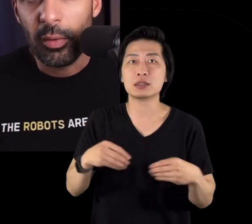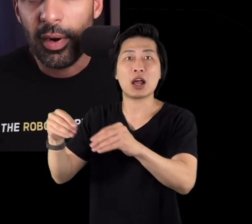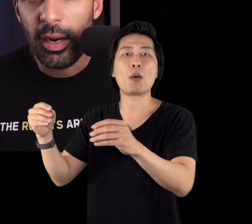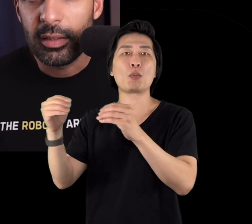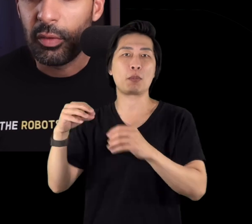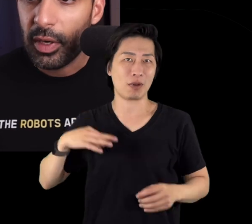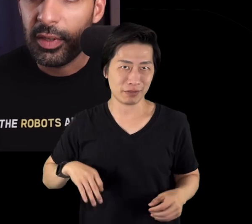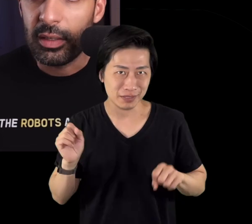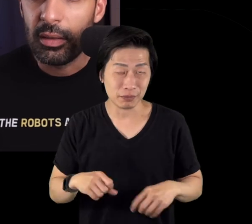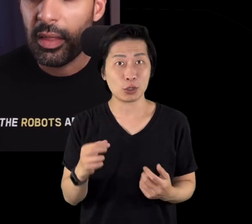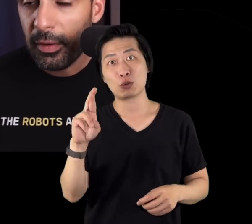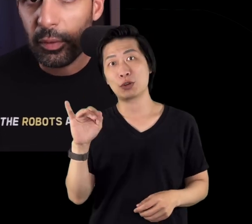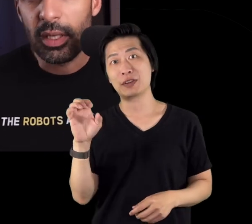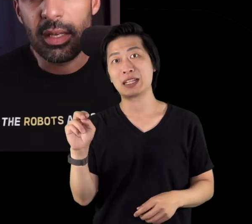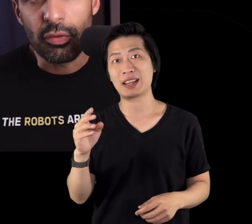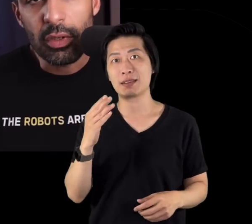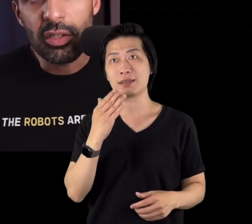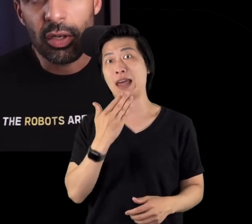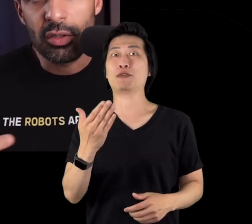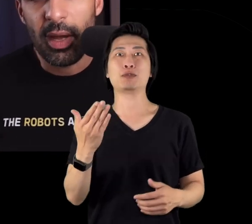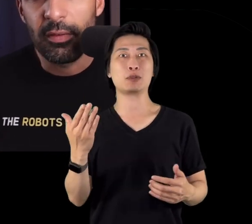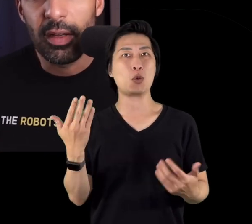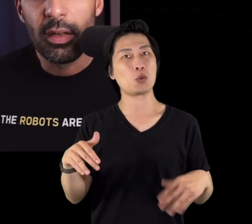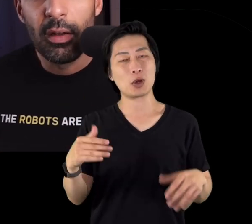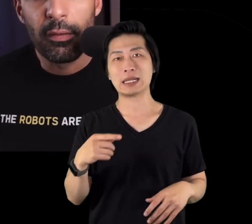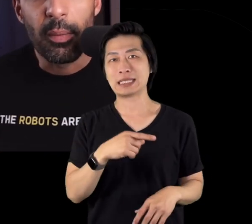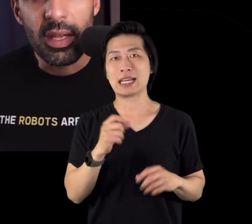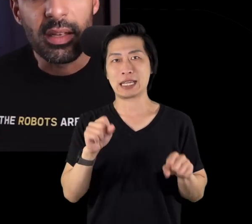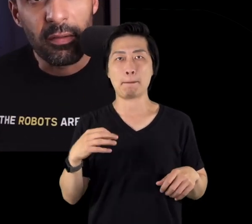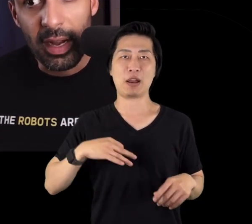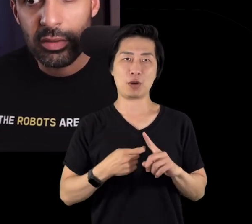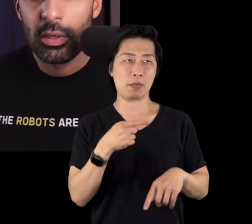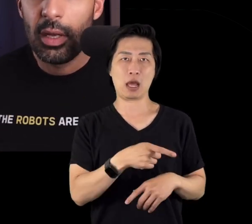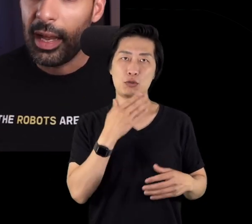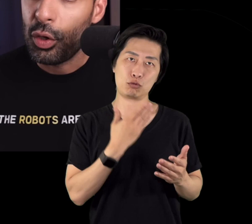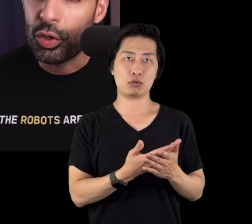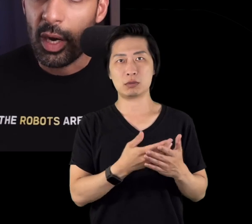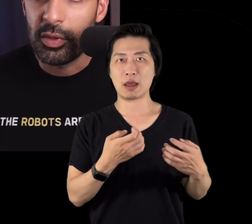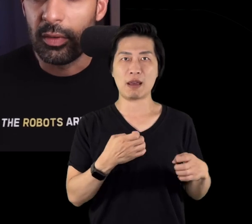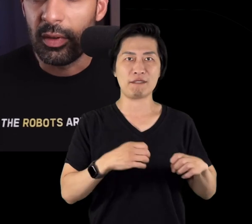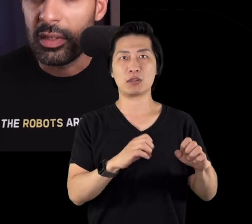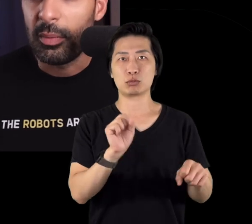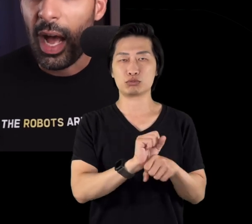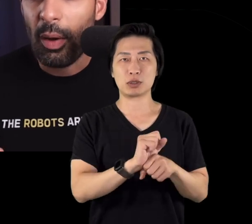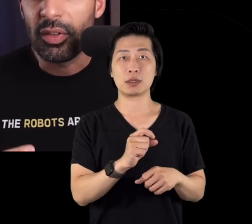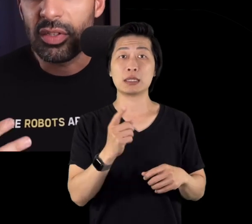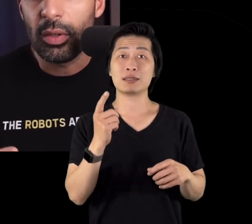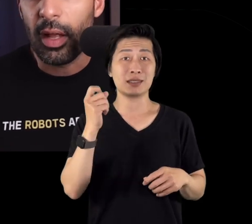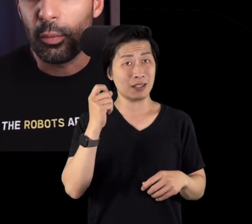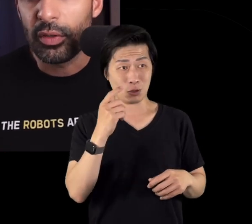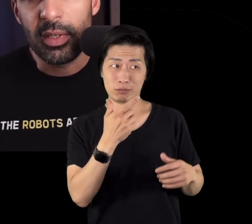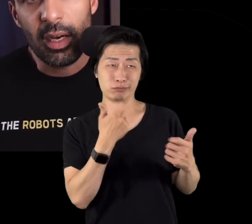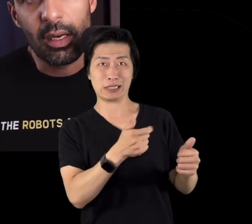money on their product. And Rivian, thankfully, is really starting to benefit from these effects. Again, huge props to the Rivian team. However, there's